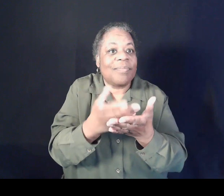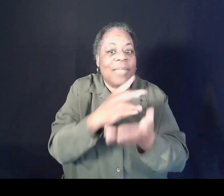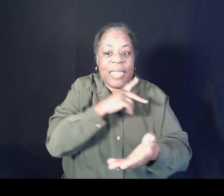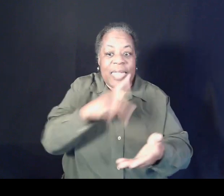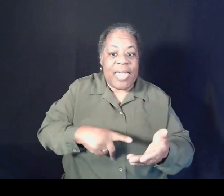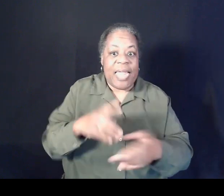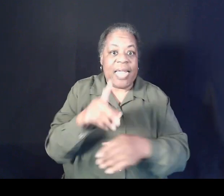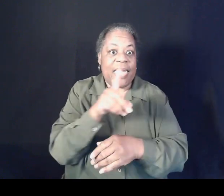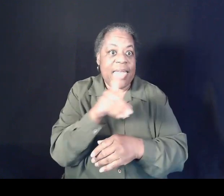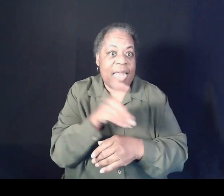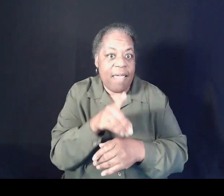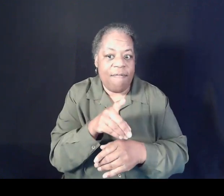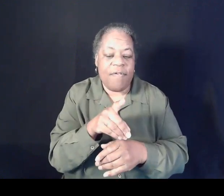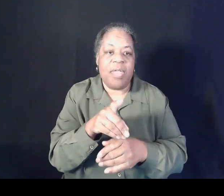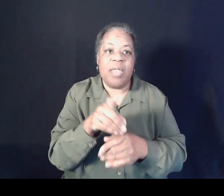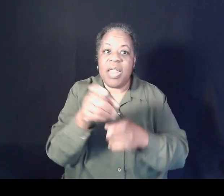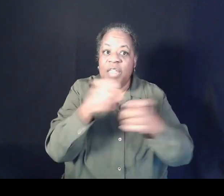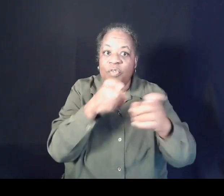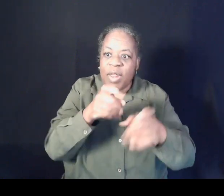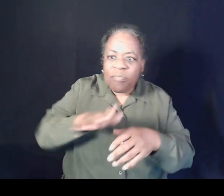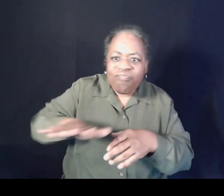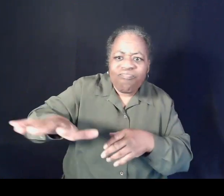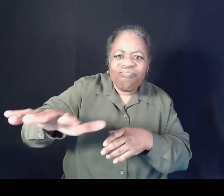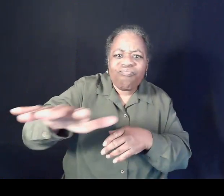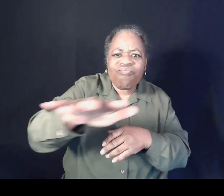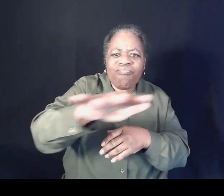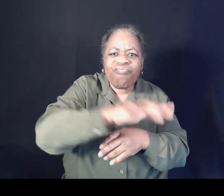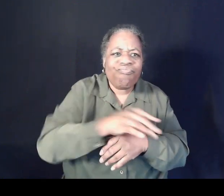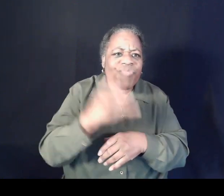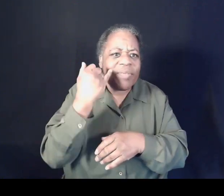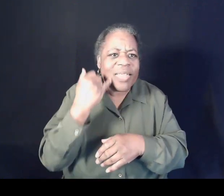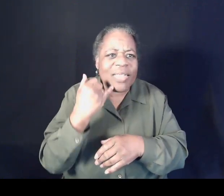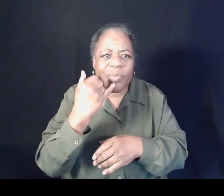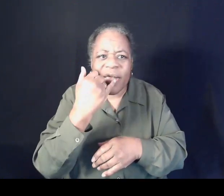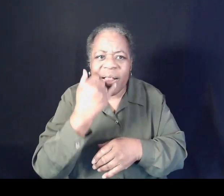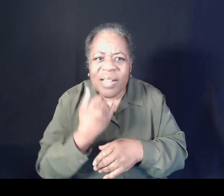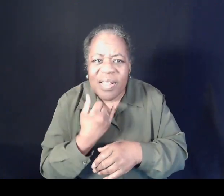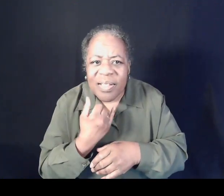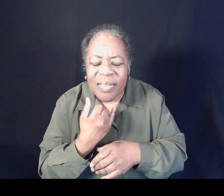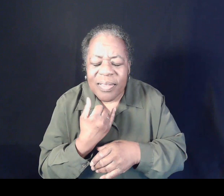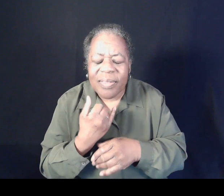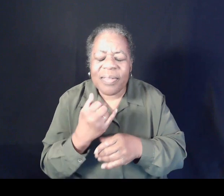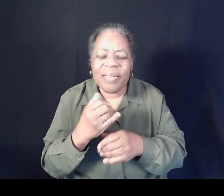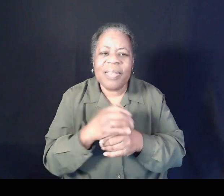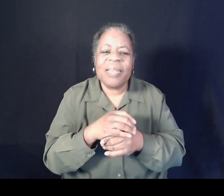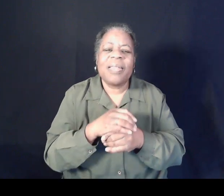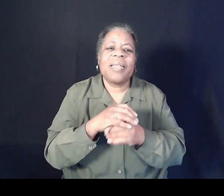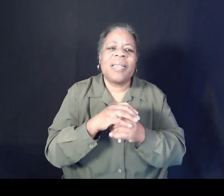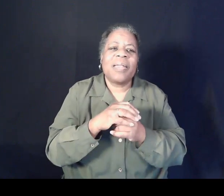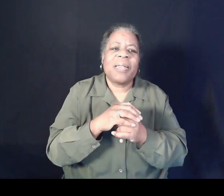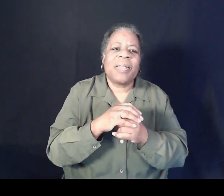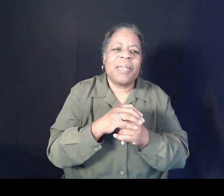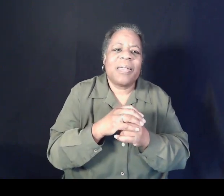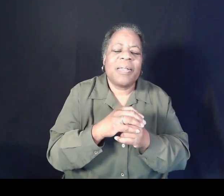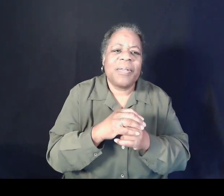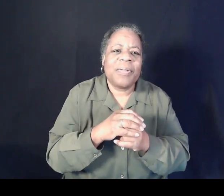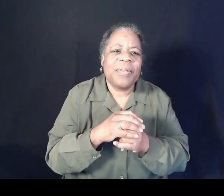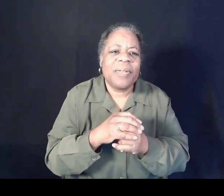Israel. So in some ways, this story begins 1,000 years ago. That's four times the age of our